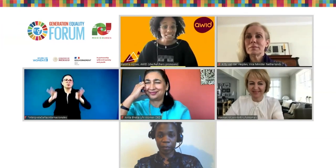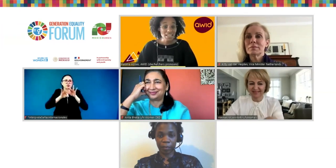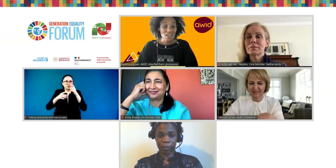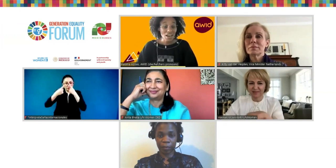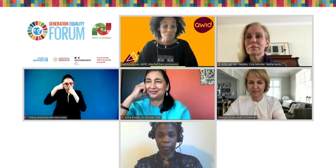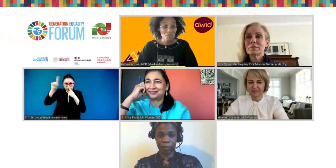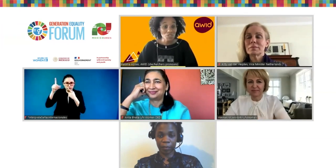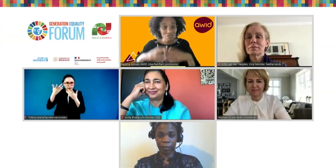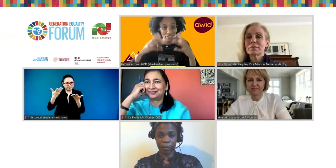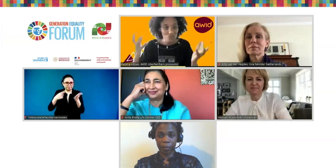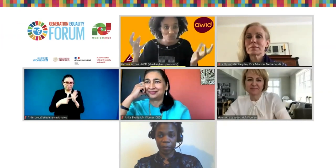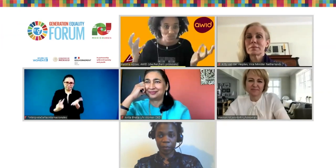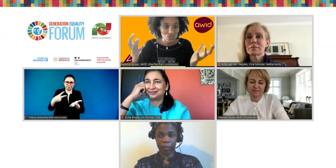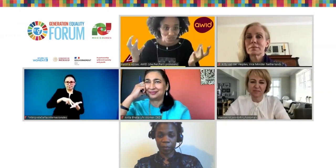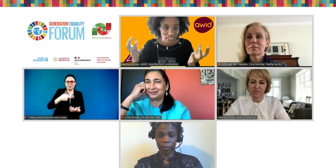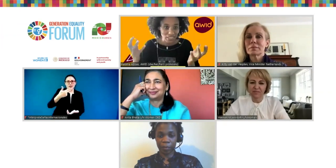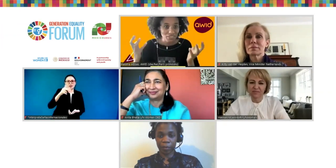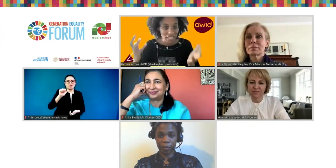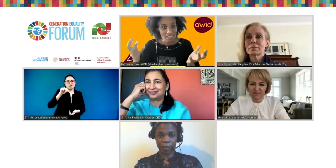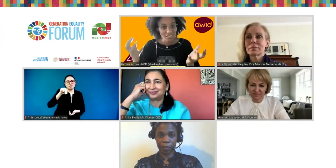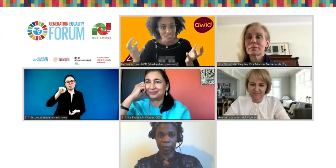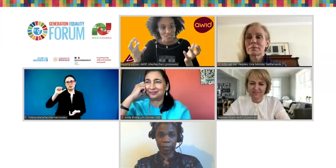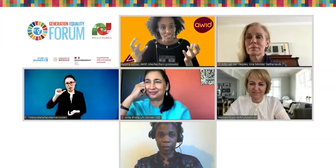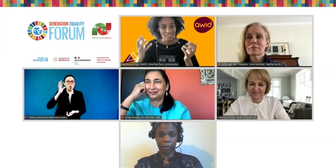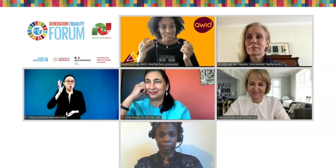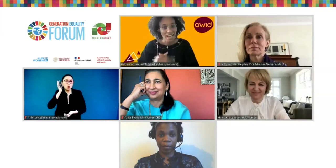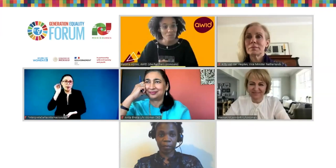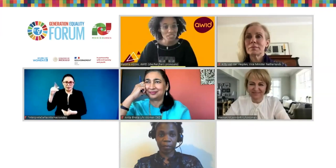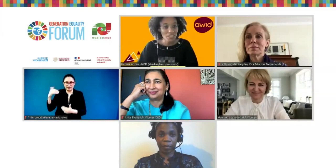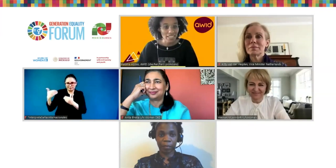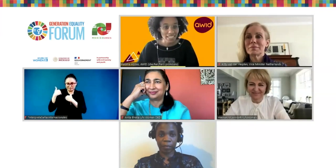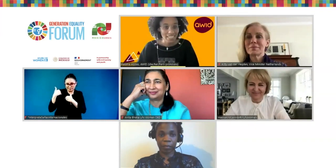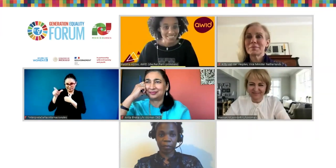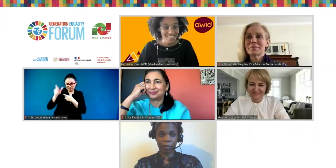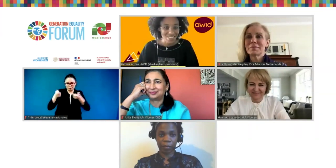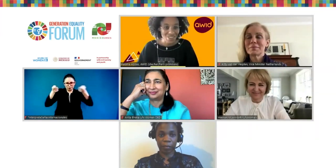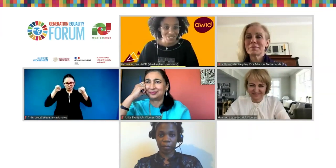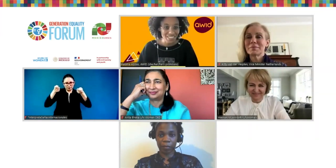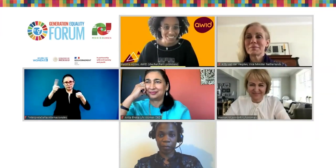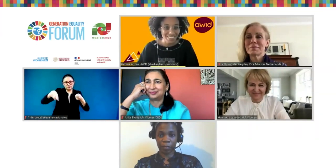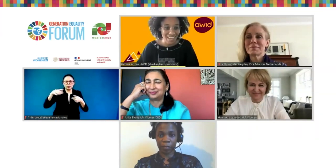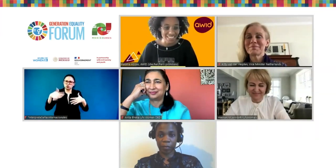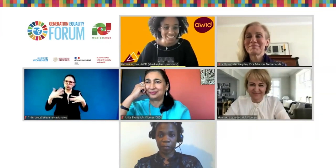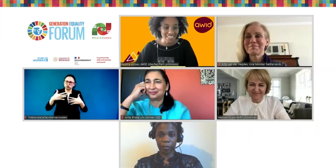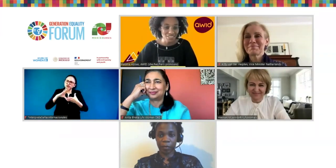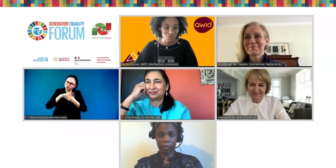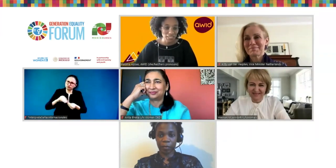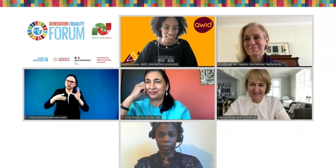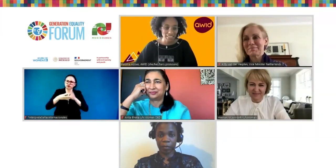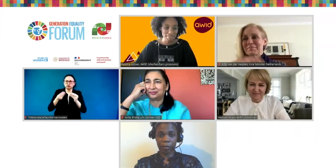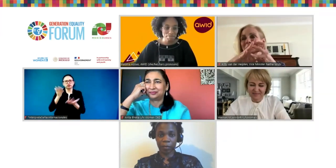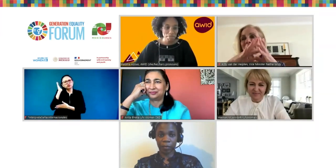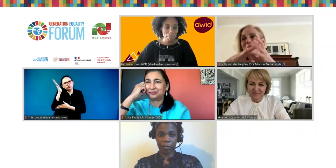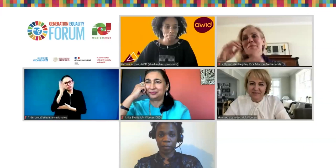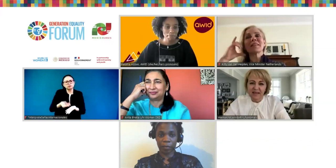the visual story of the Action Coalition, how we got here. So over to you, Hannah. Thank you for being here.